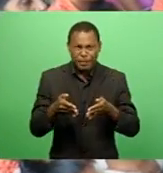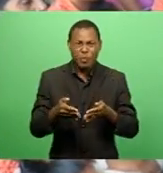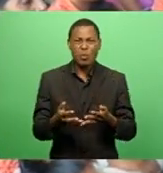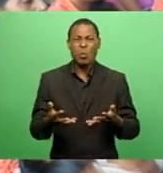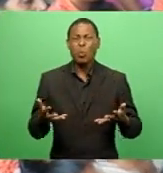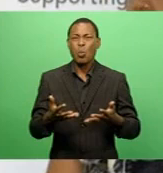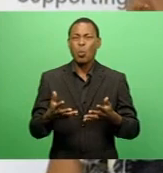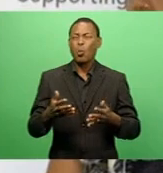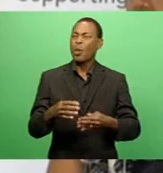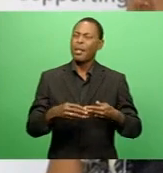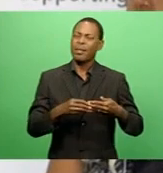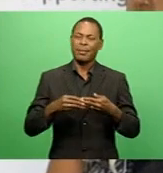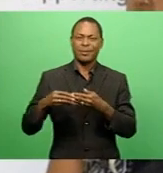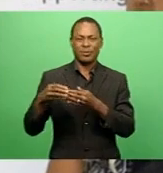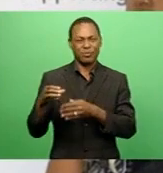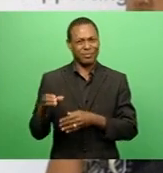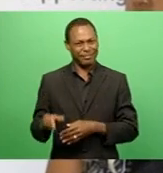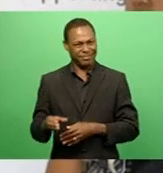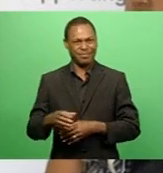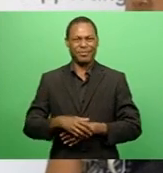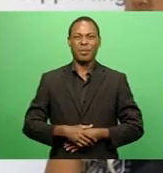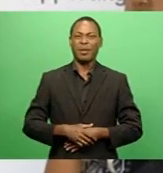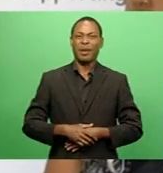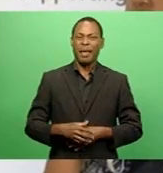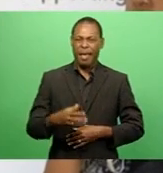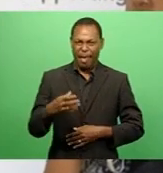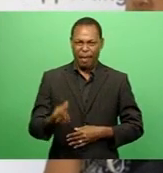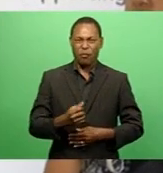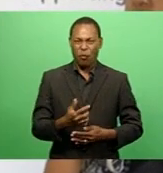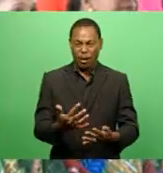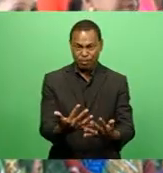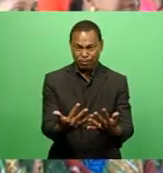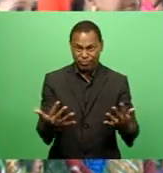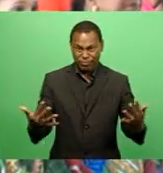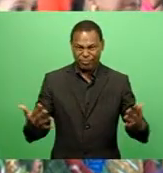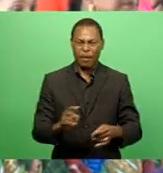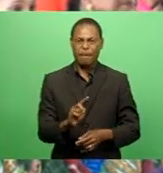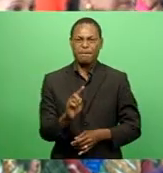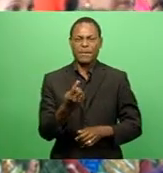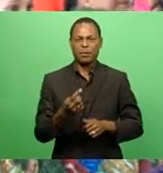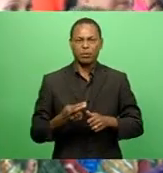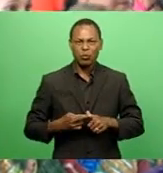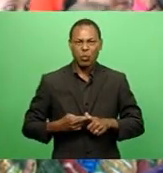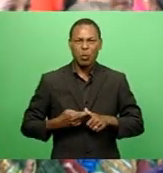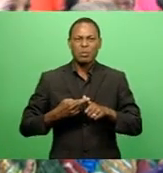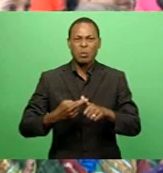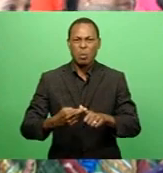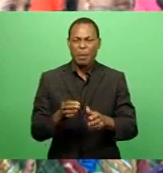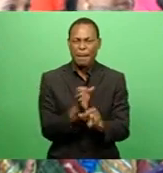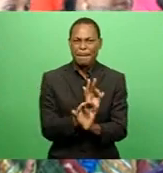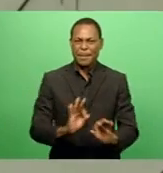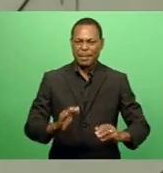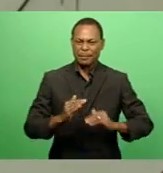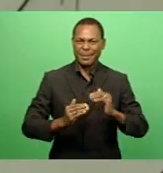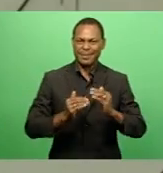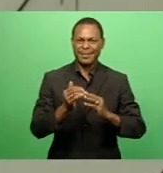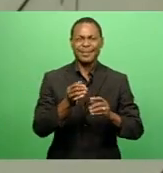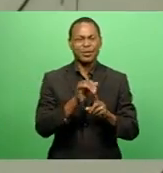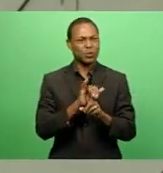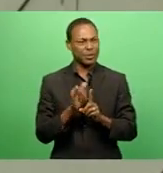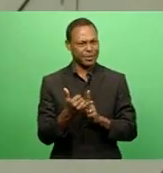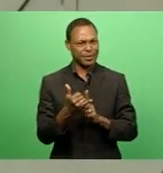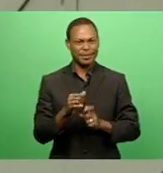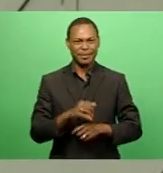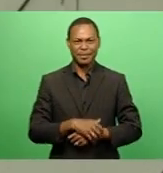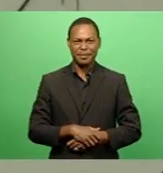the leadership role that women play as frontliners, first responders and peace builders in our society. We are